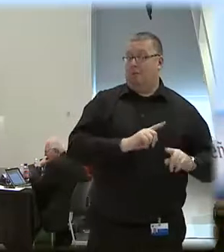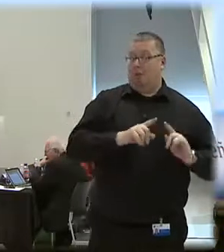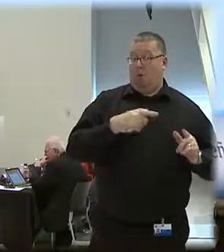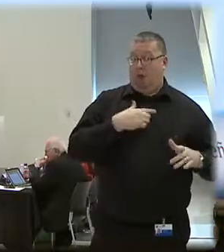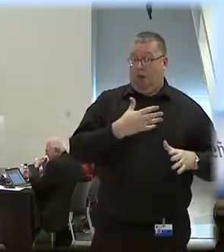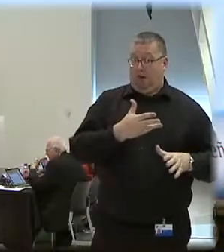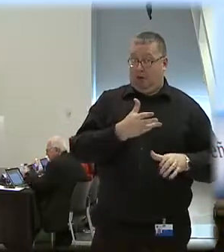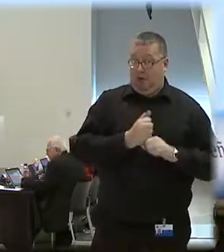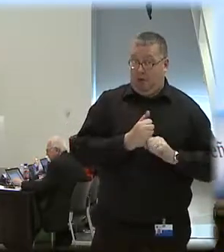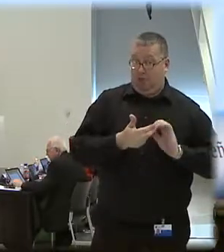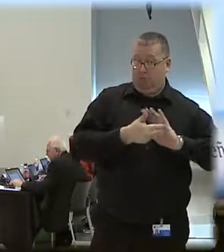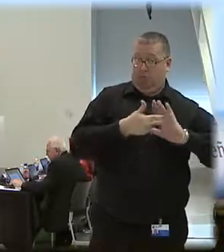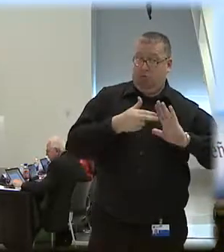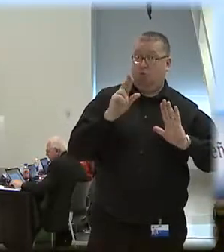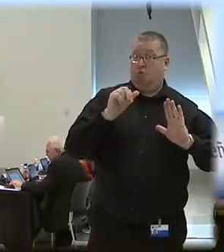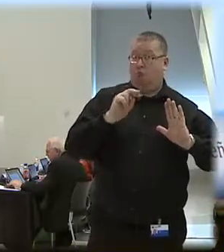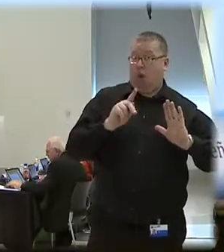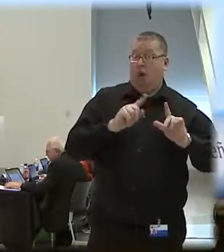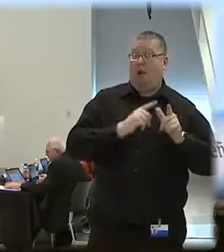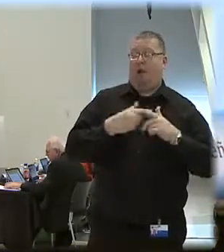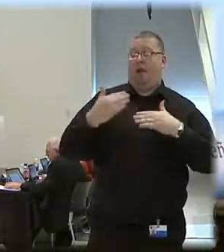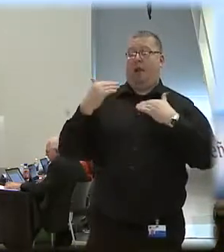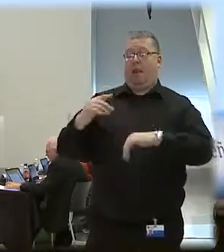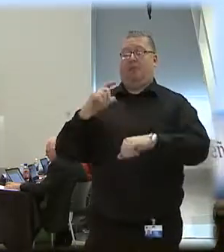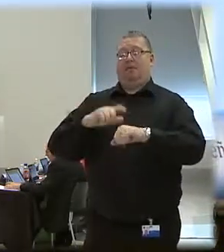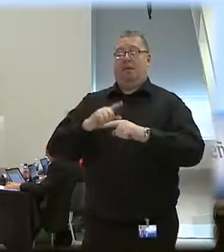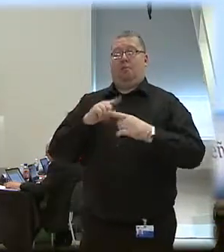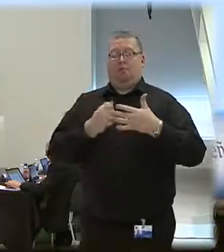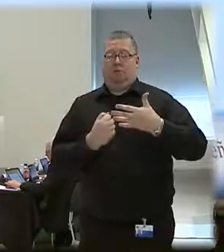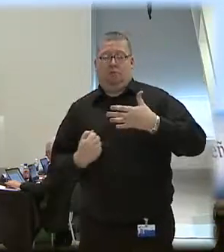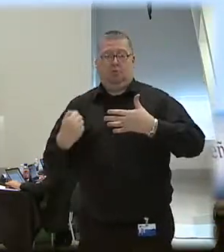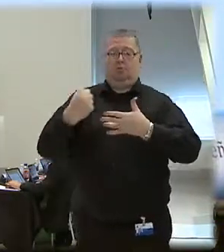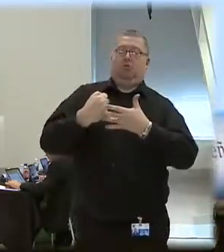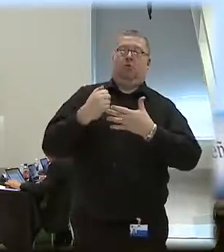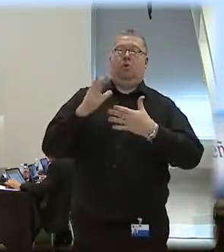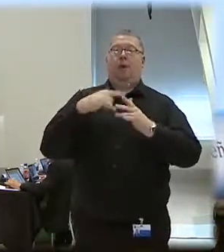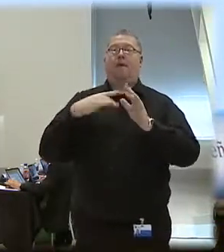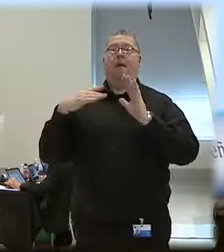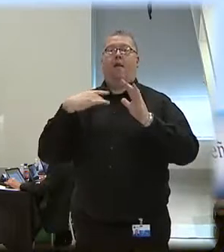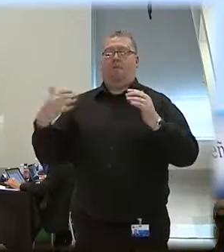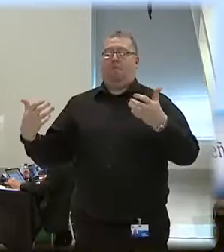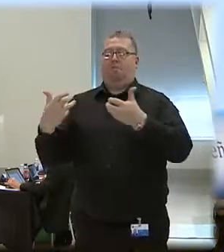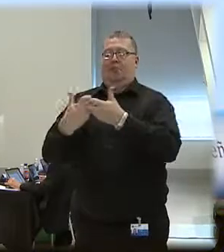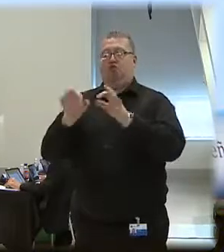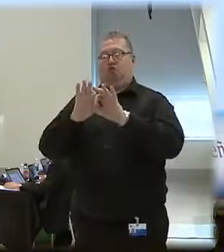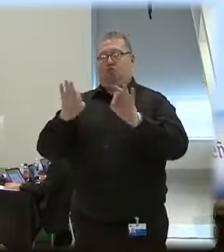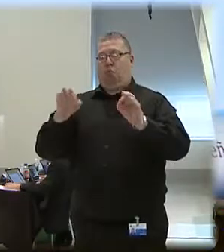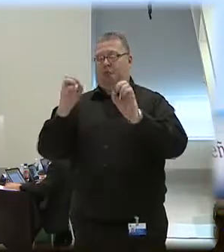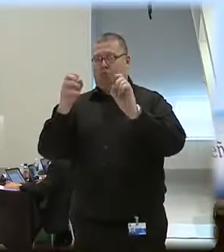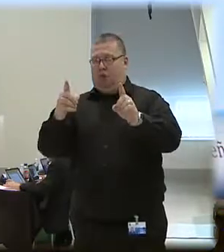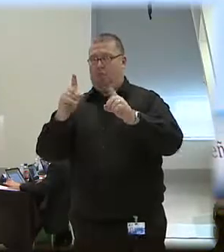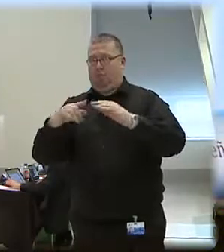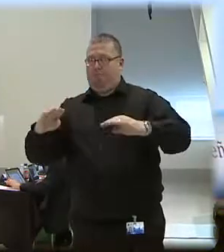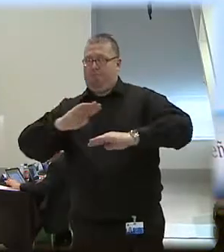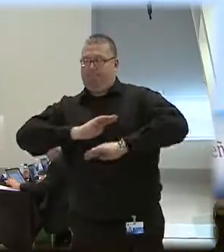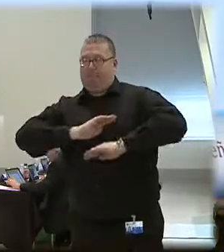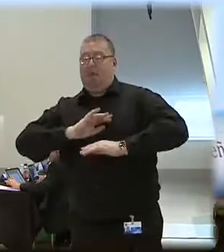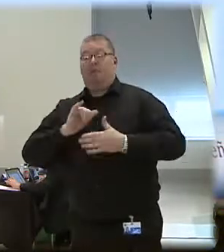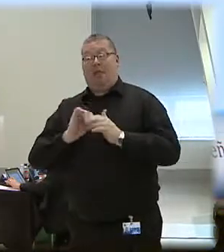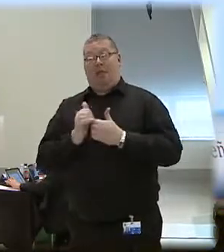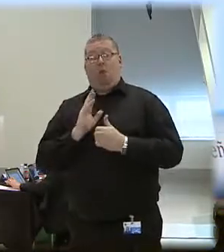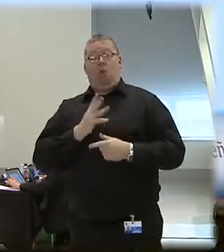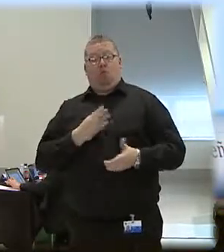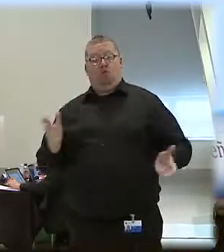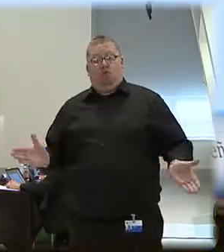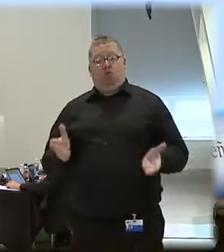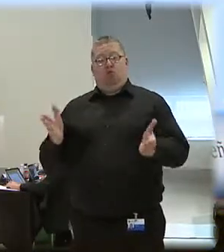the rank, you have a certain amount of time to achieve a corresponding degree, and that's a way that we instill